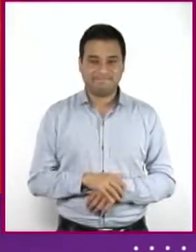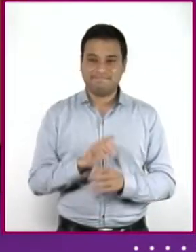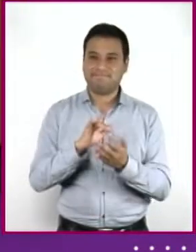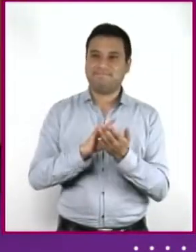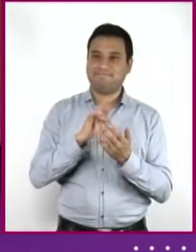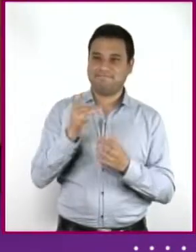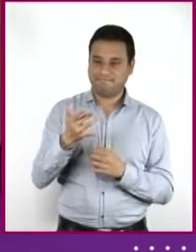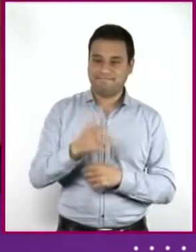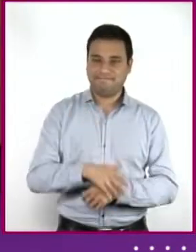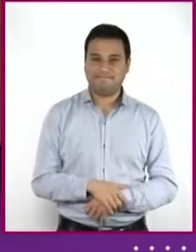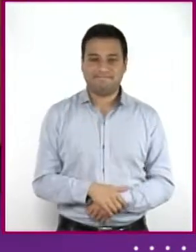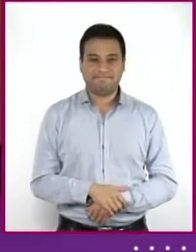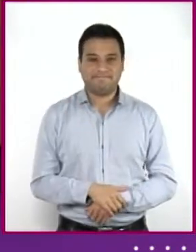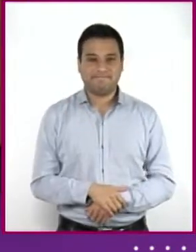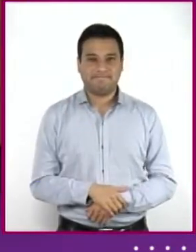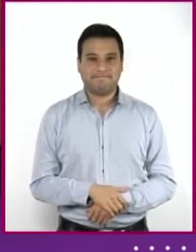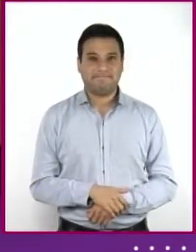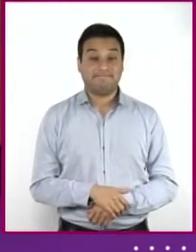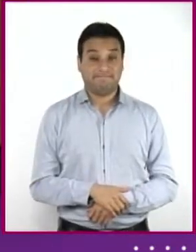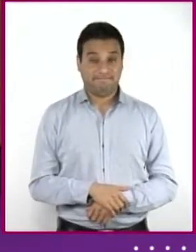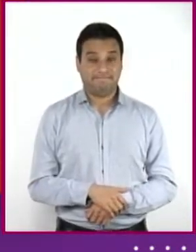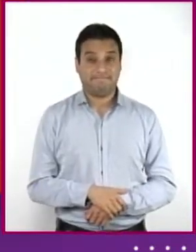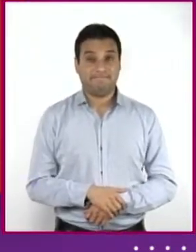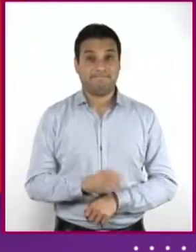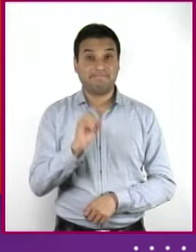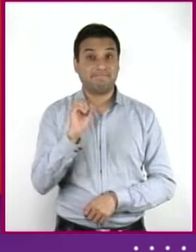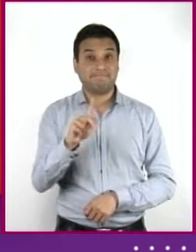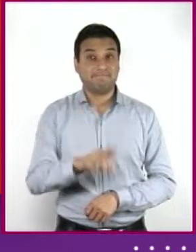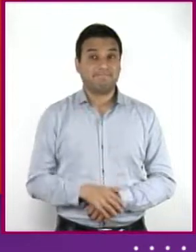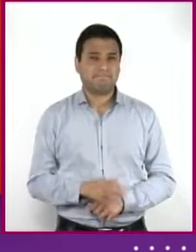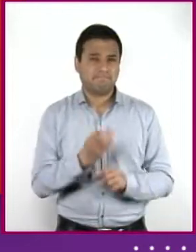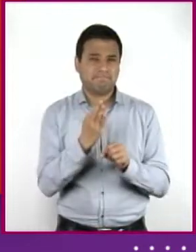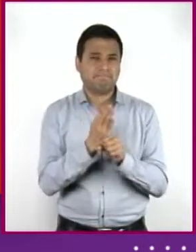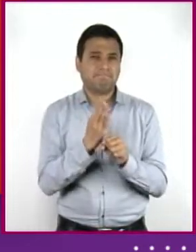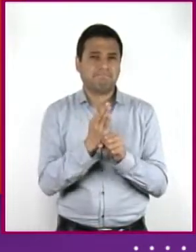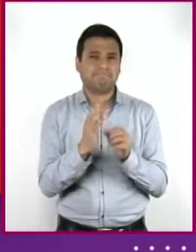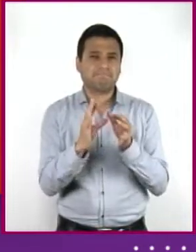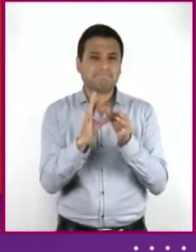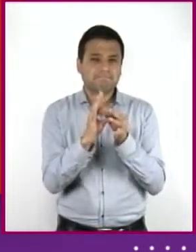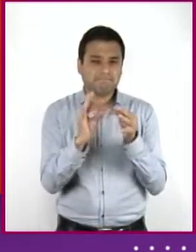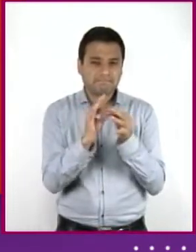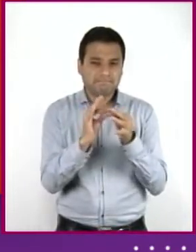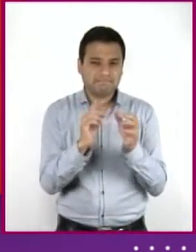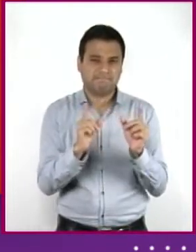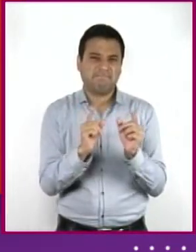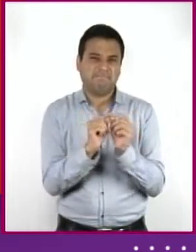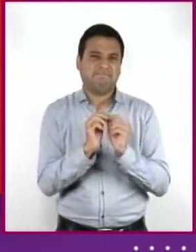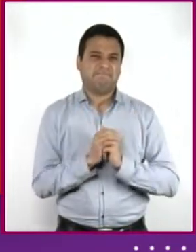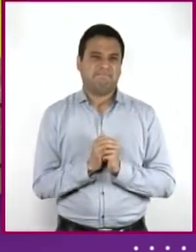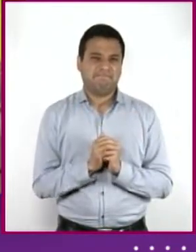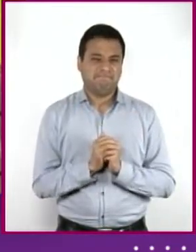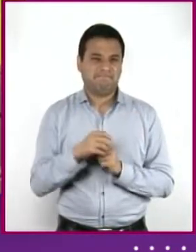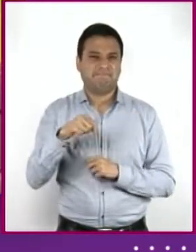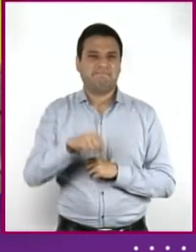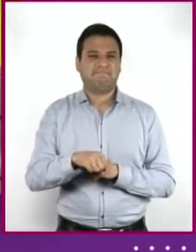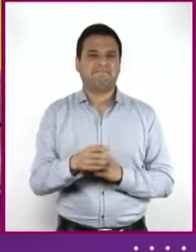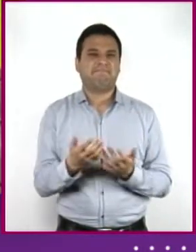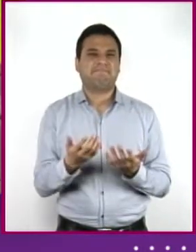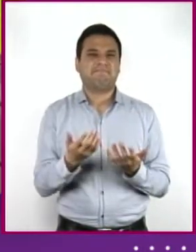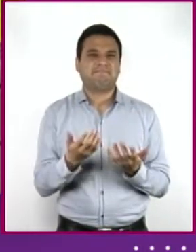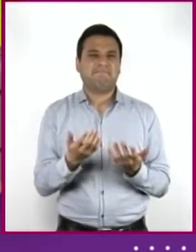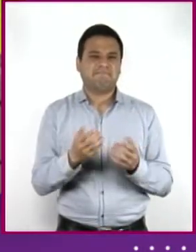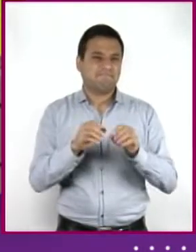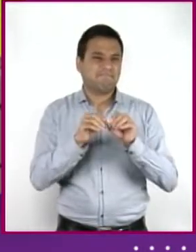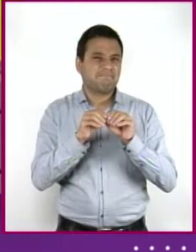you, Hero. Okay, friends, this has been a quick transmission of your local rebel station for young people